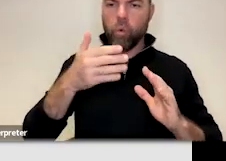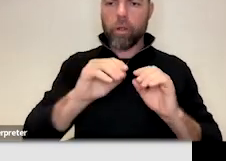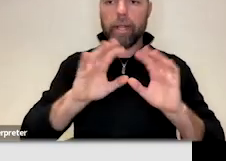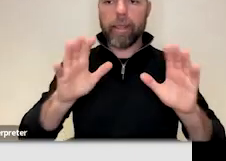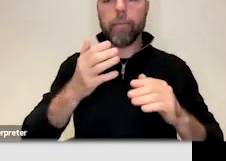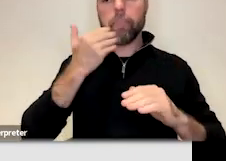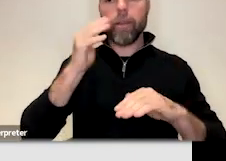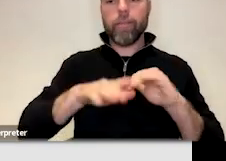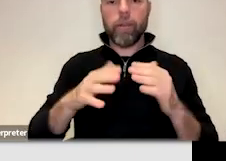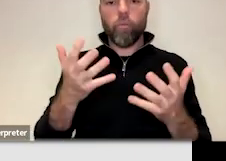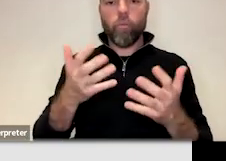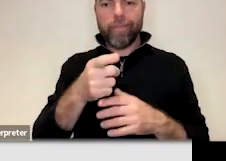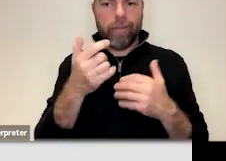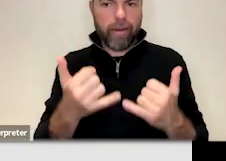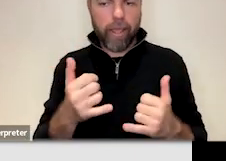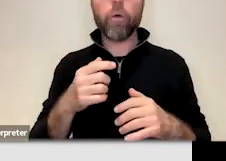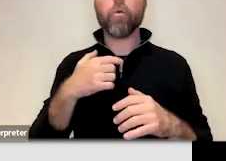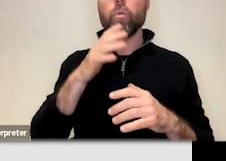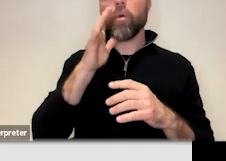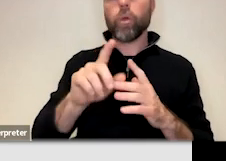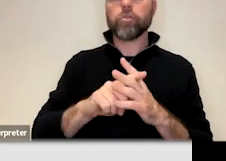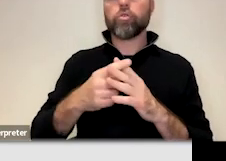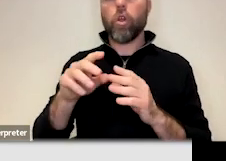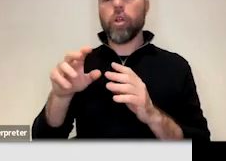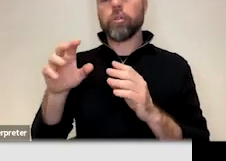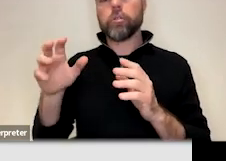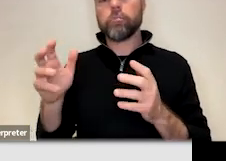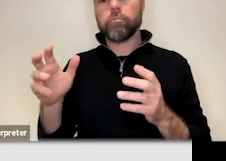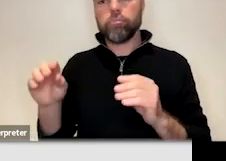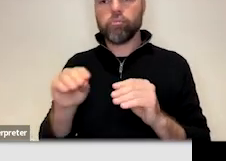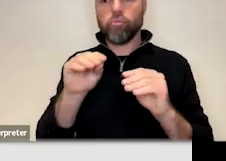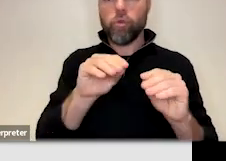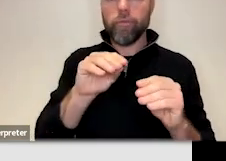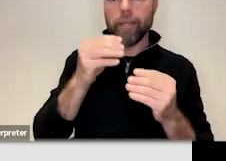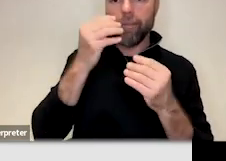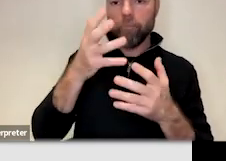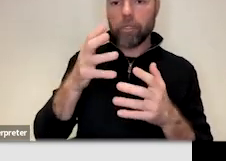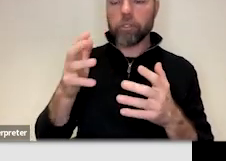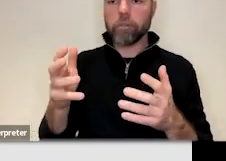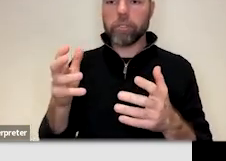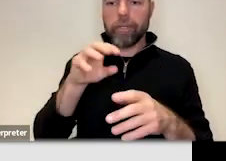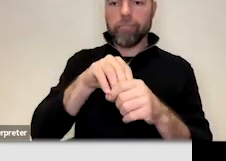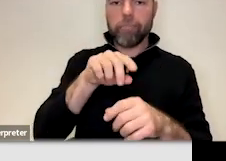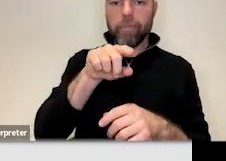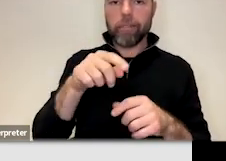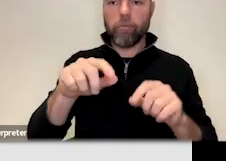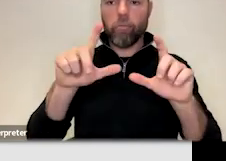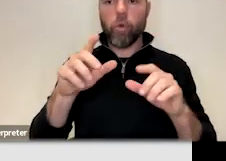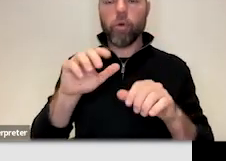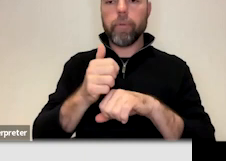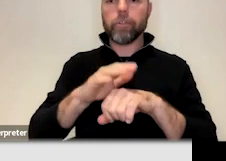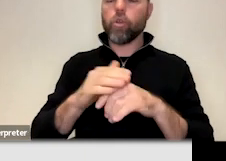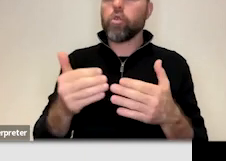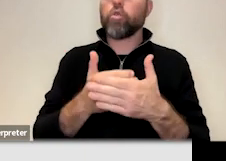the ClimRR portal. And so we'll start integrating data and information into the ClimRR portal based upon these newest